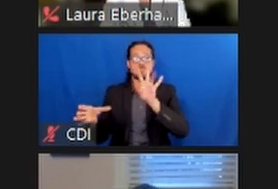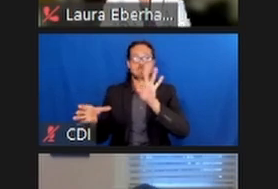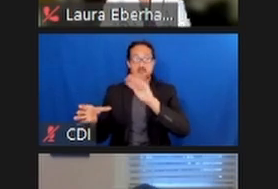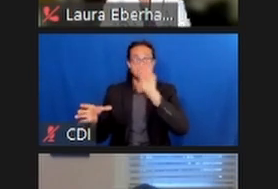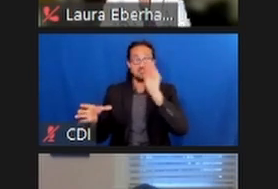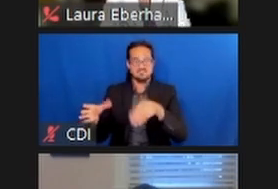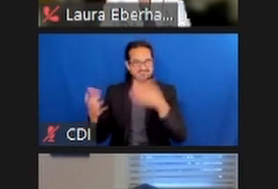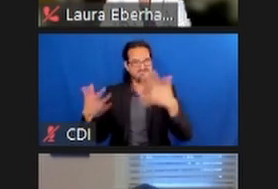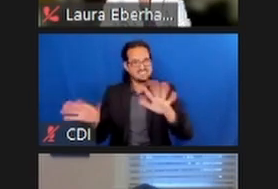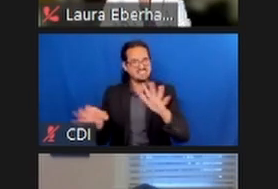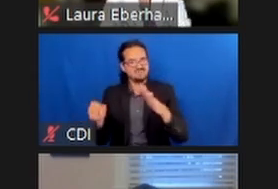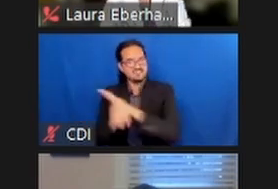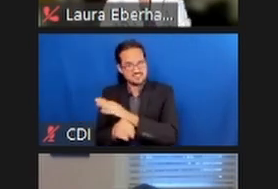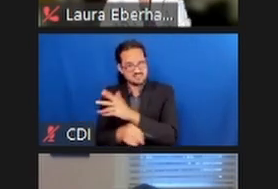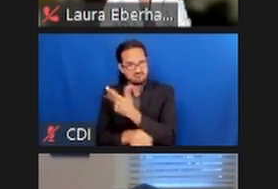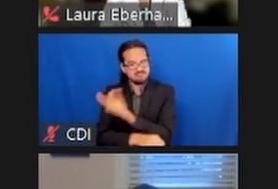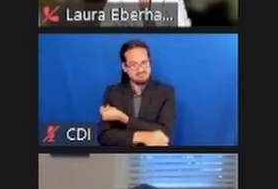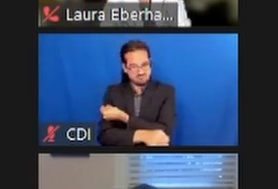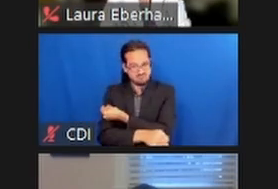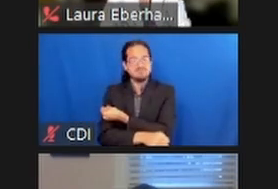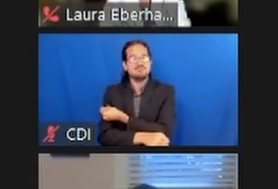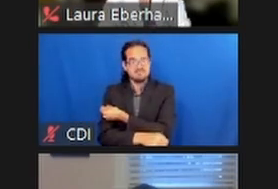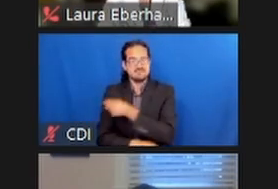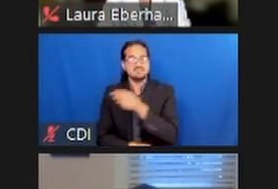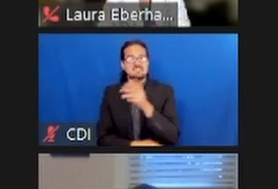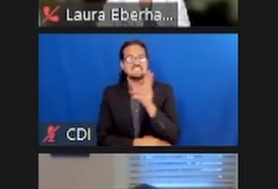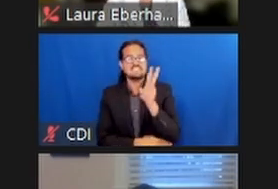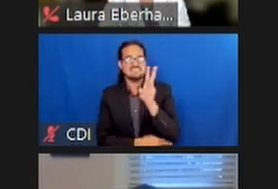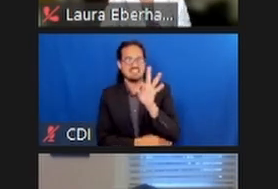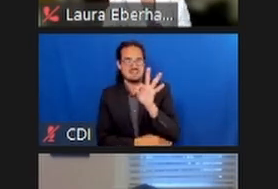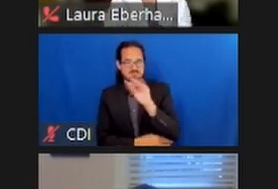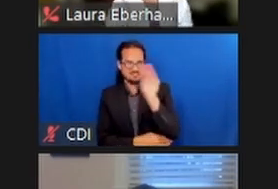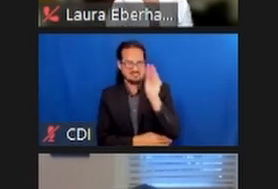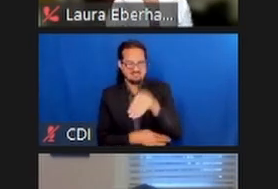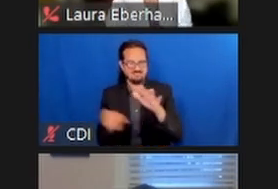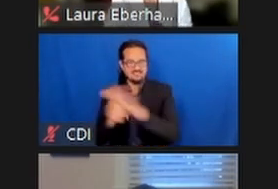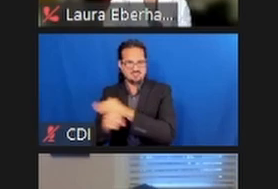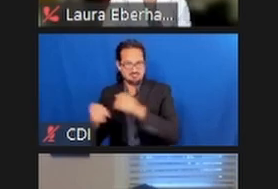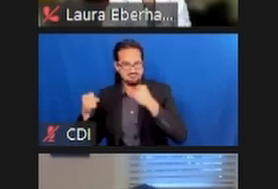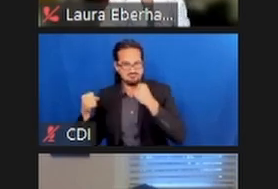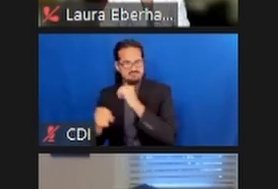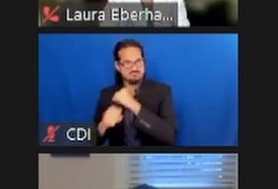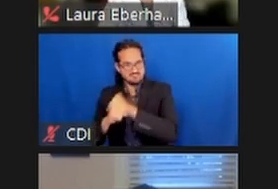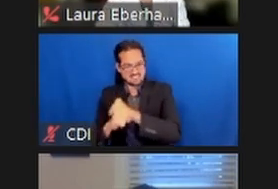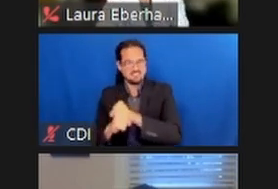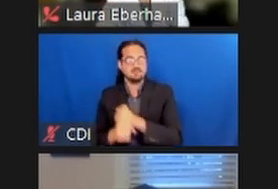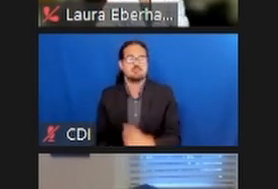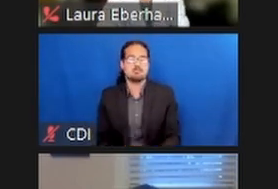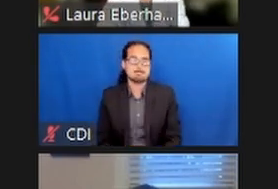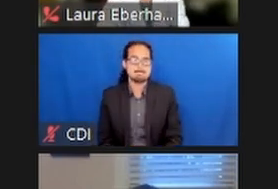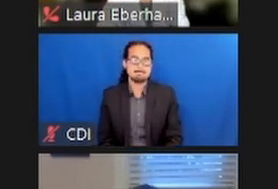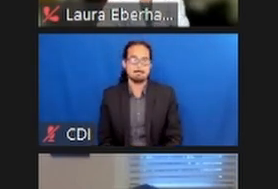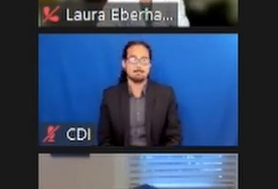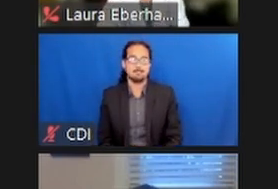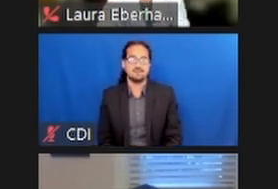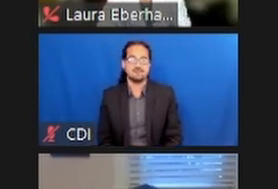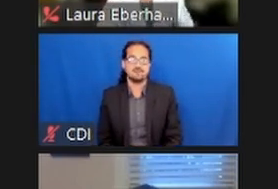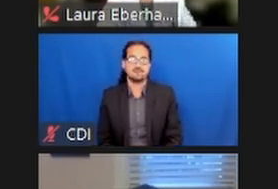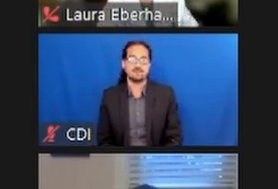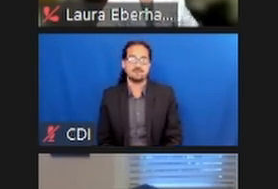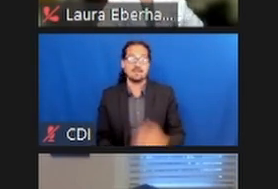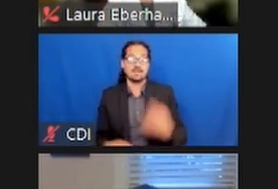the recovery. Again, pointing to our successes, our Latinx community and Asian American communities are the